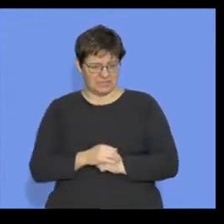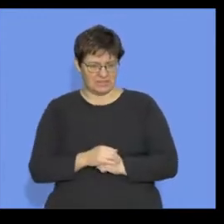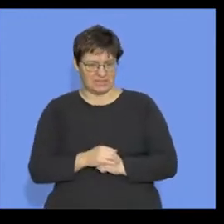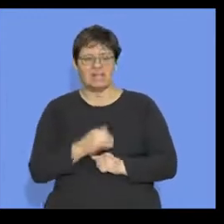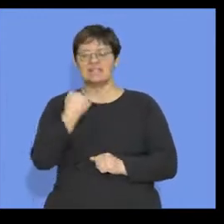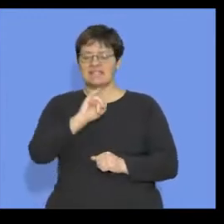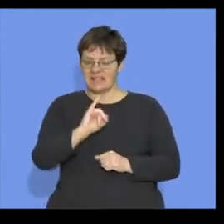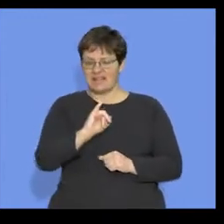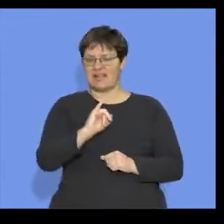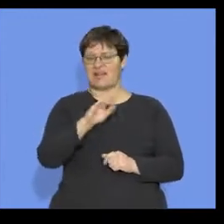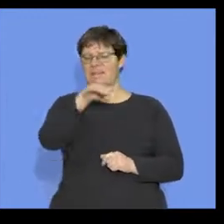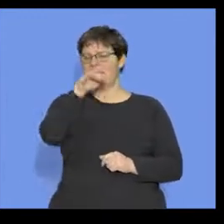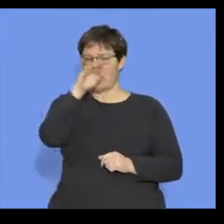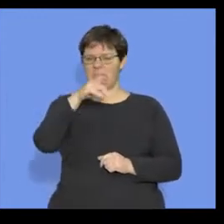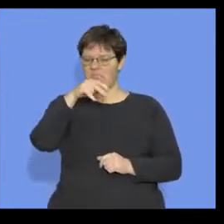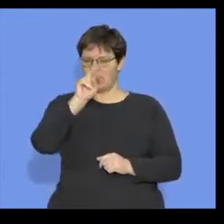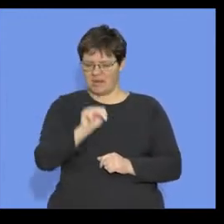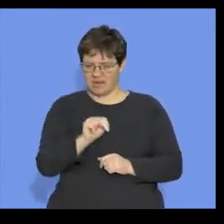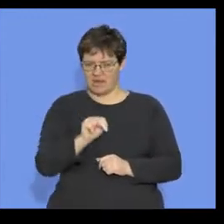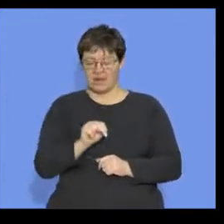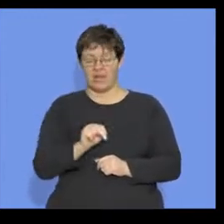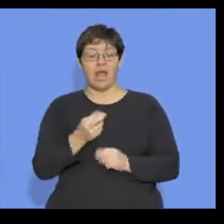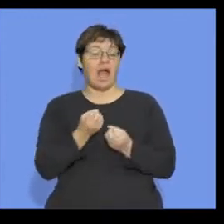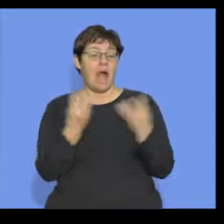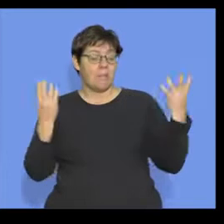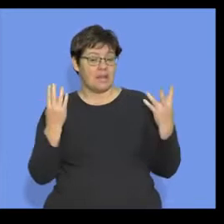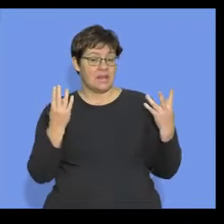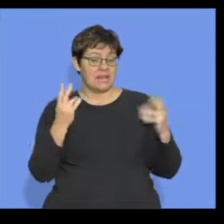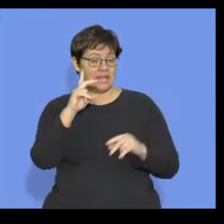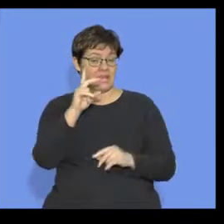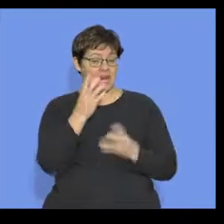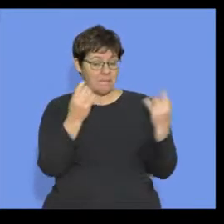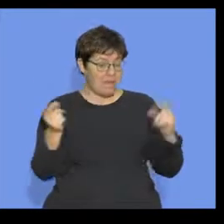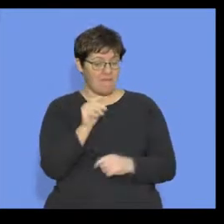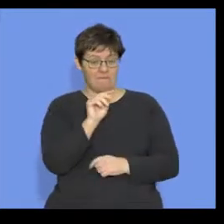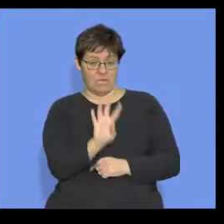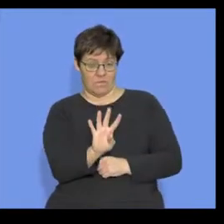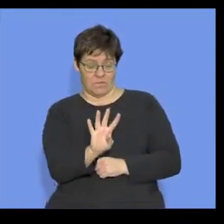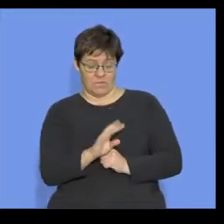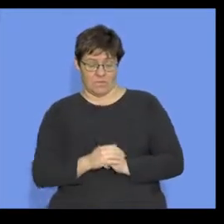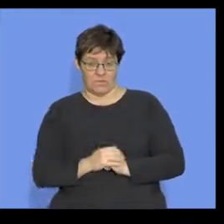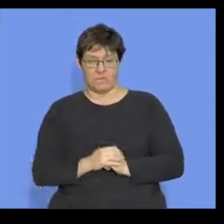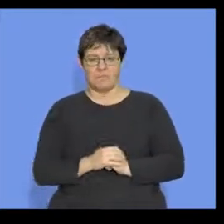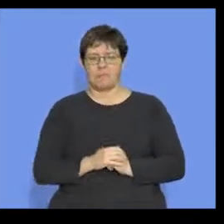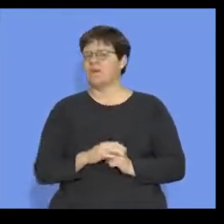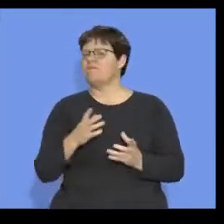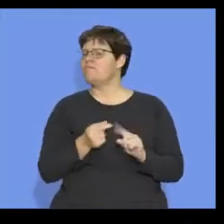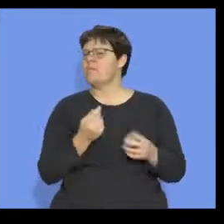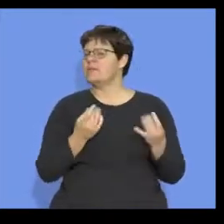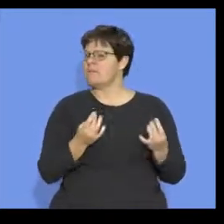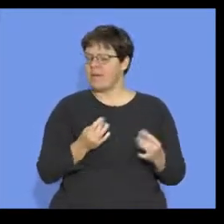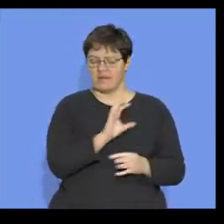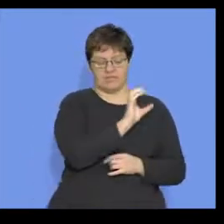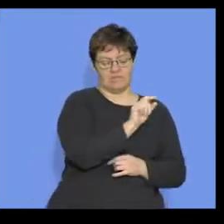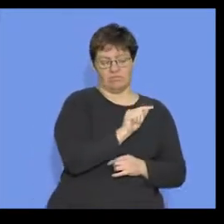with a pin, okay, which consists of 4 digits, okay, chosen from where?